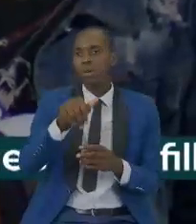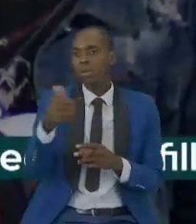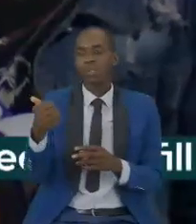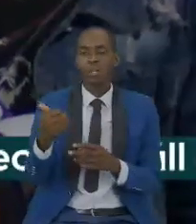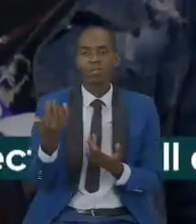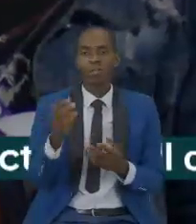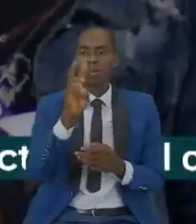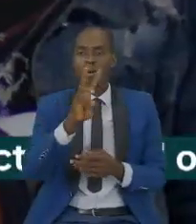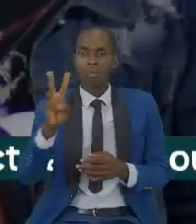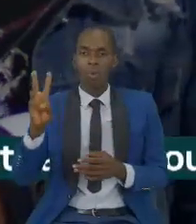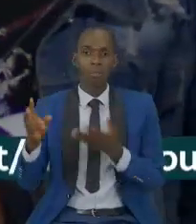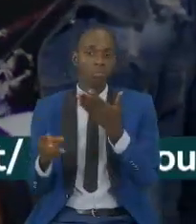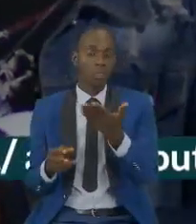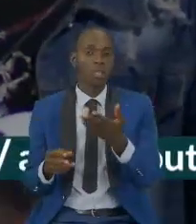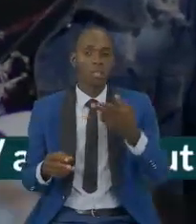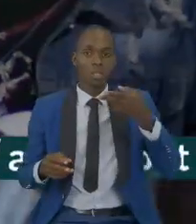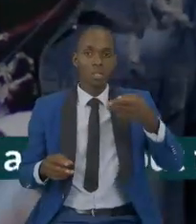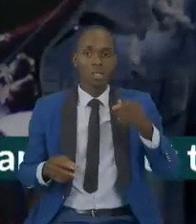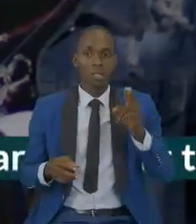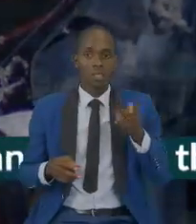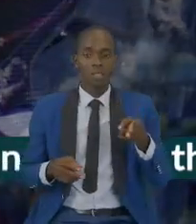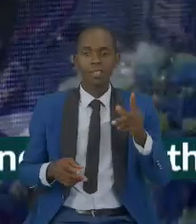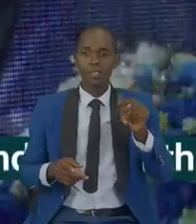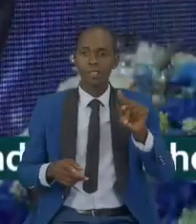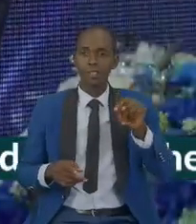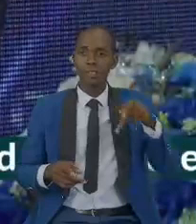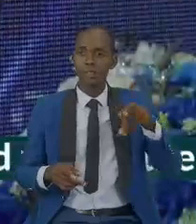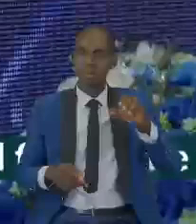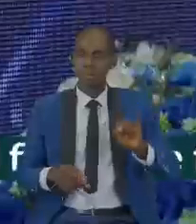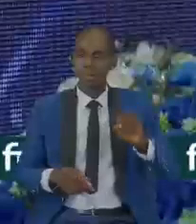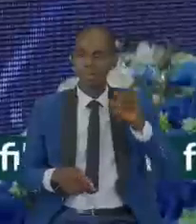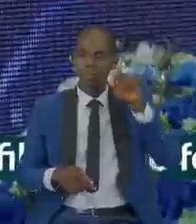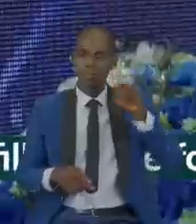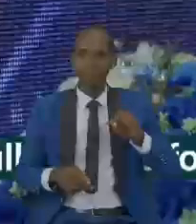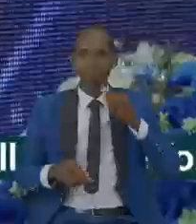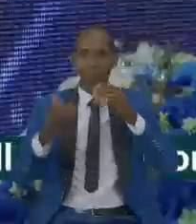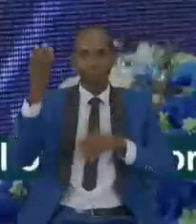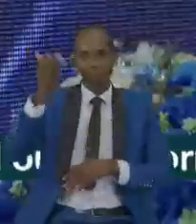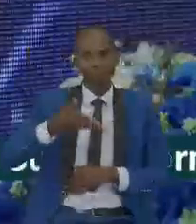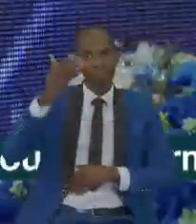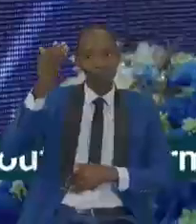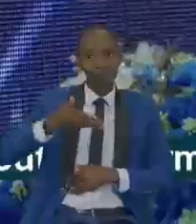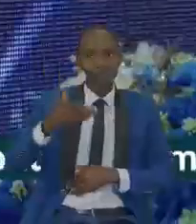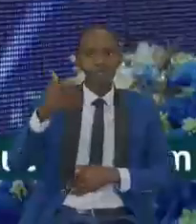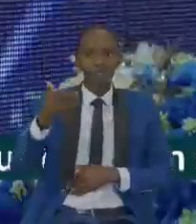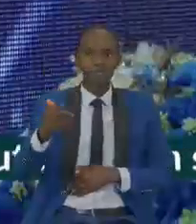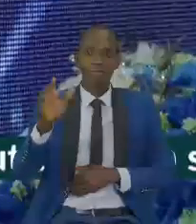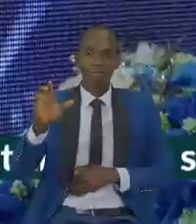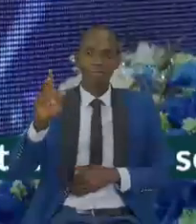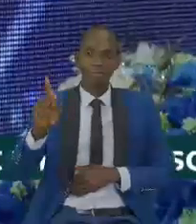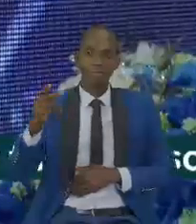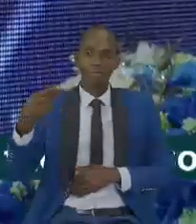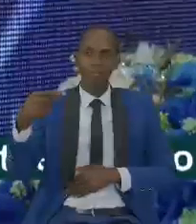it. You will see a form, and then you can fill it. This one